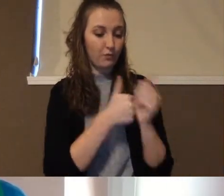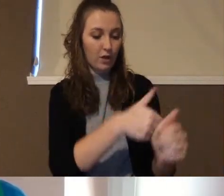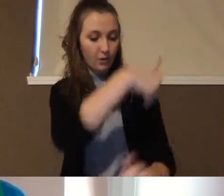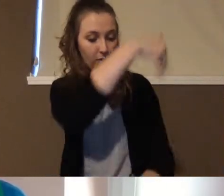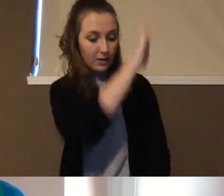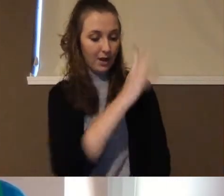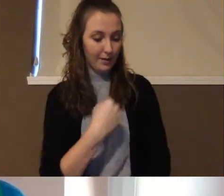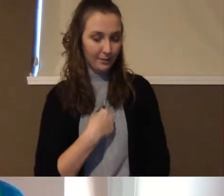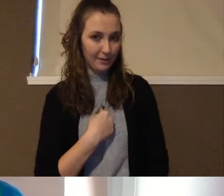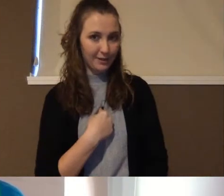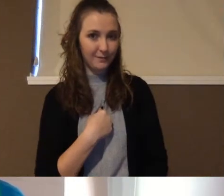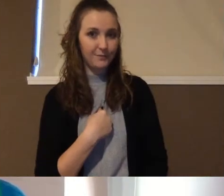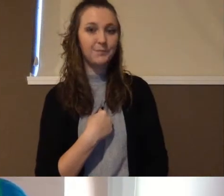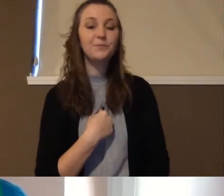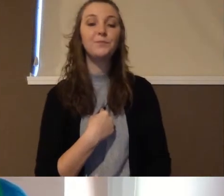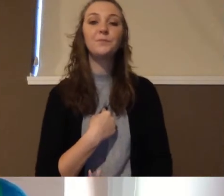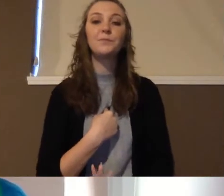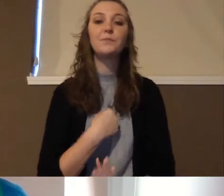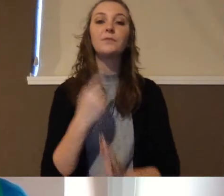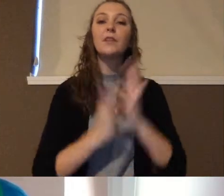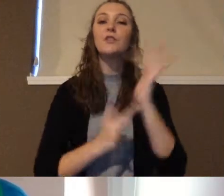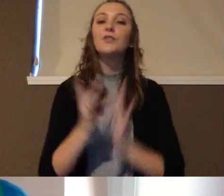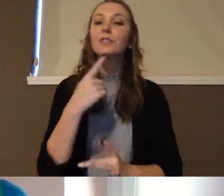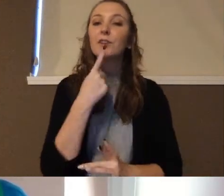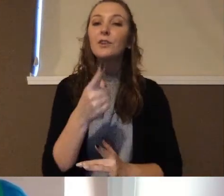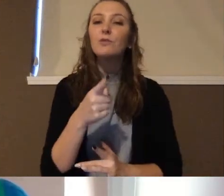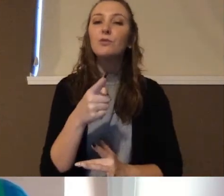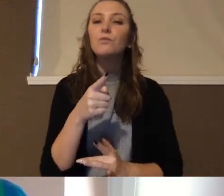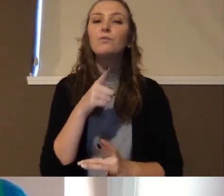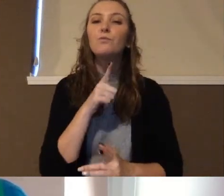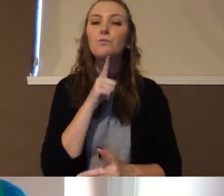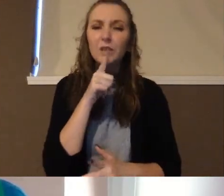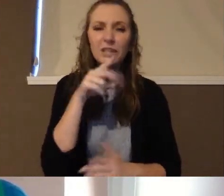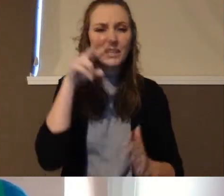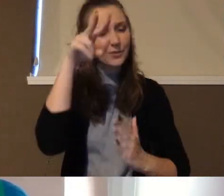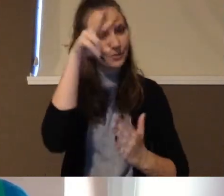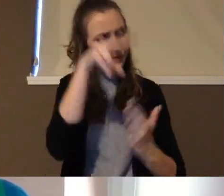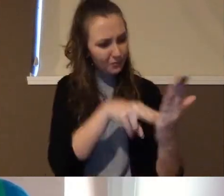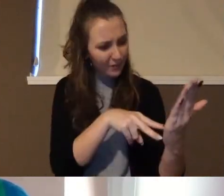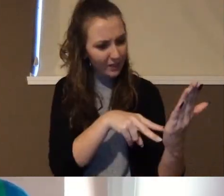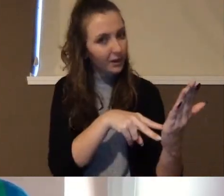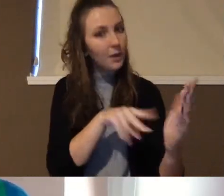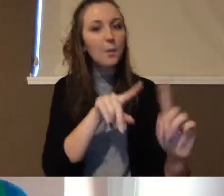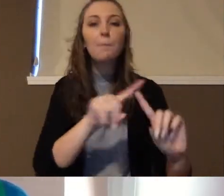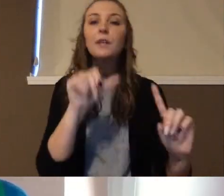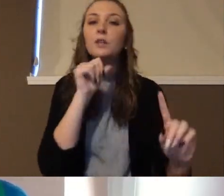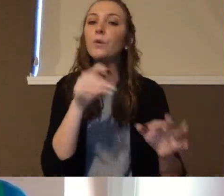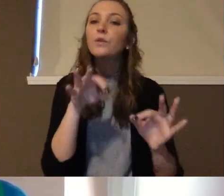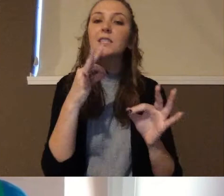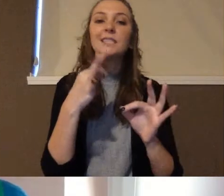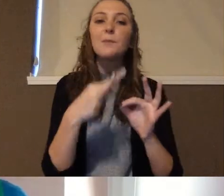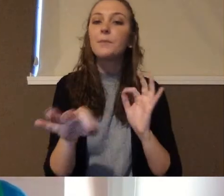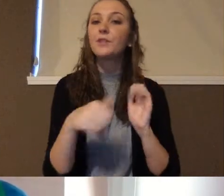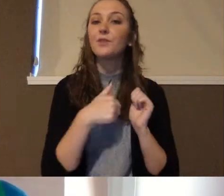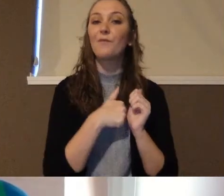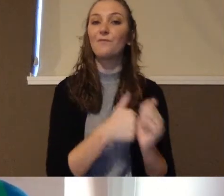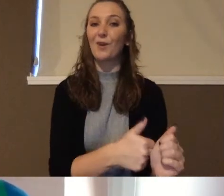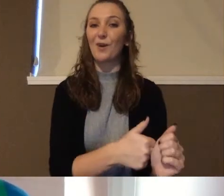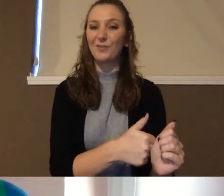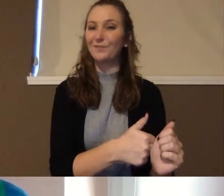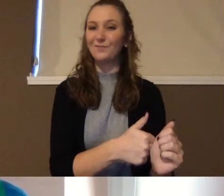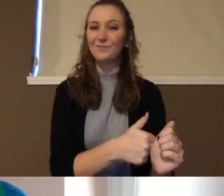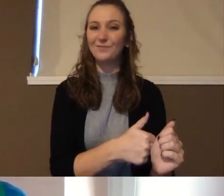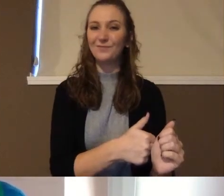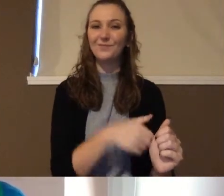those words are saying. But don't just do what they say without asking yourself, what will